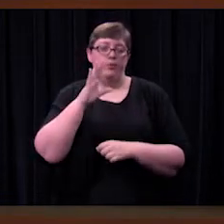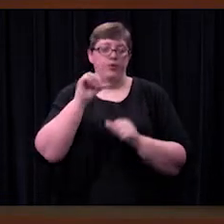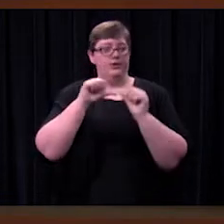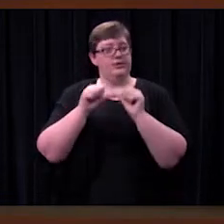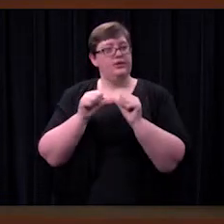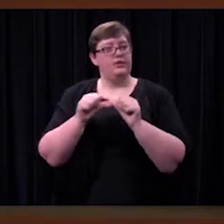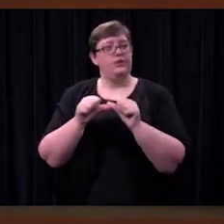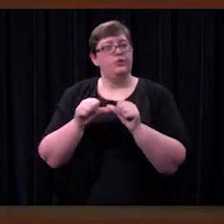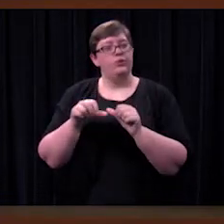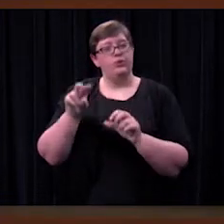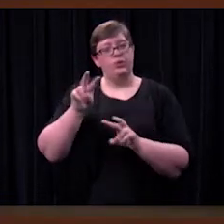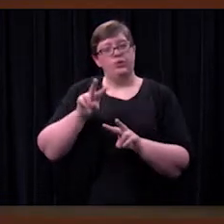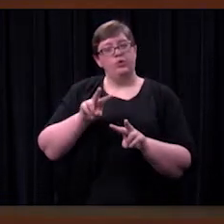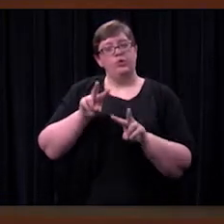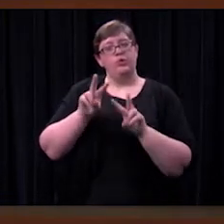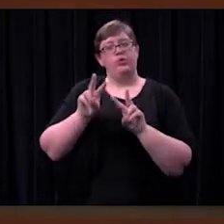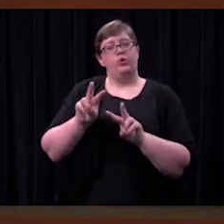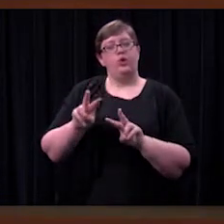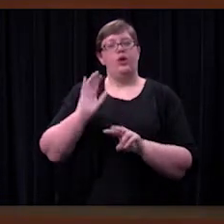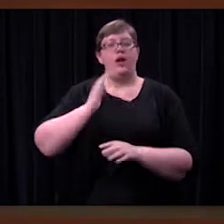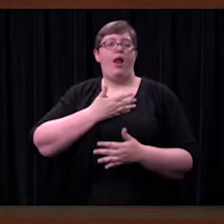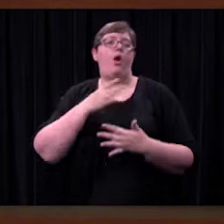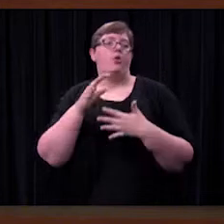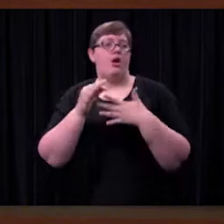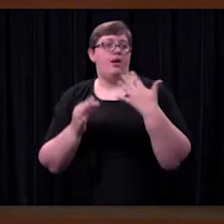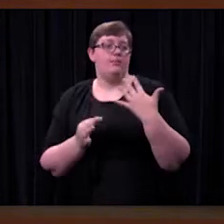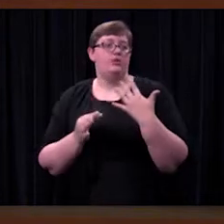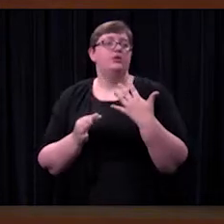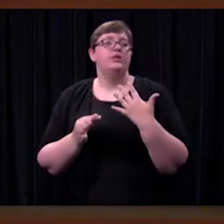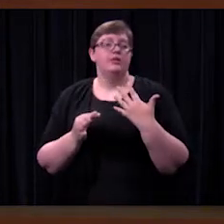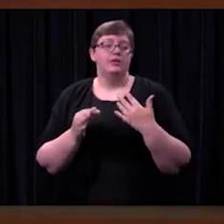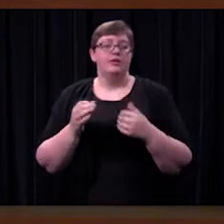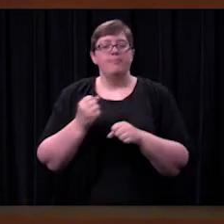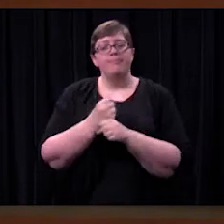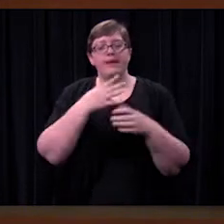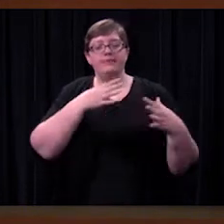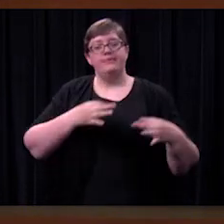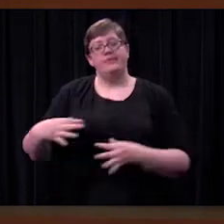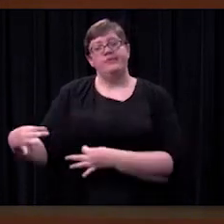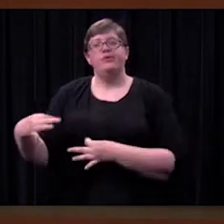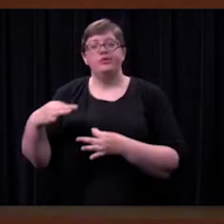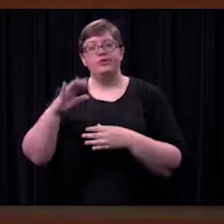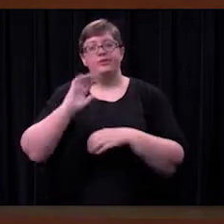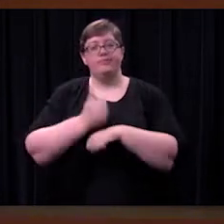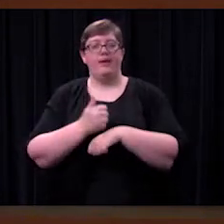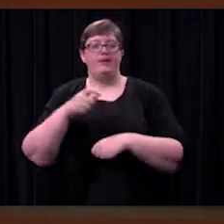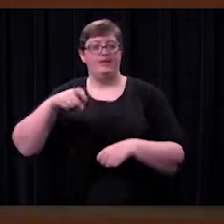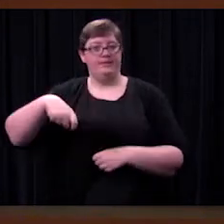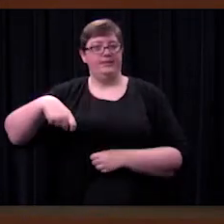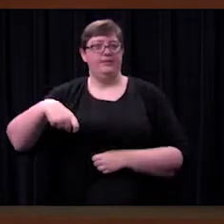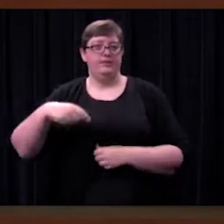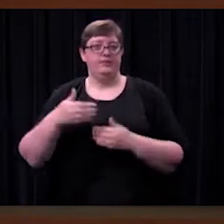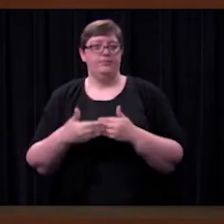look at options and make those decisions on the needs as we move forward.